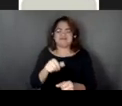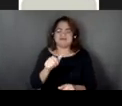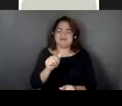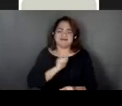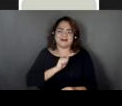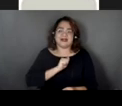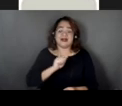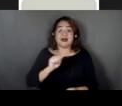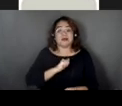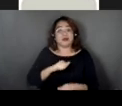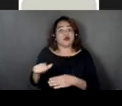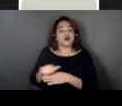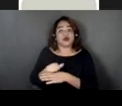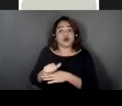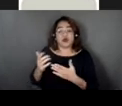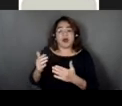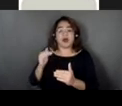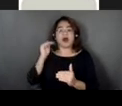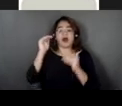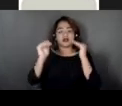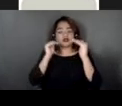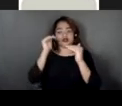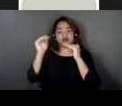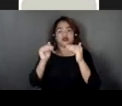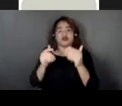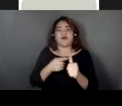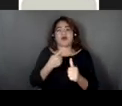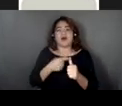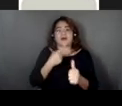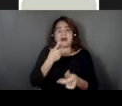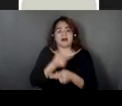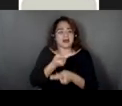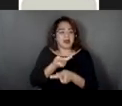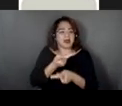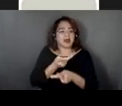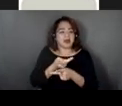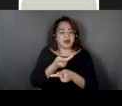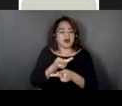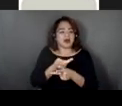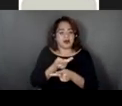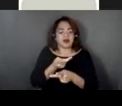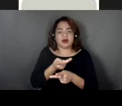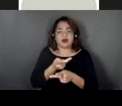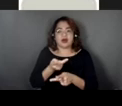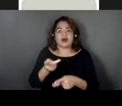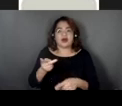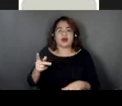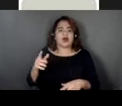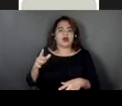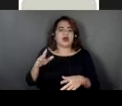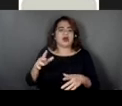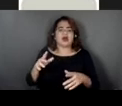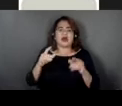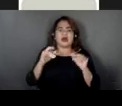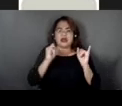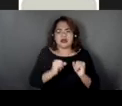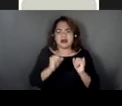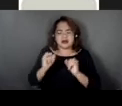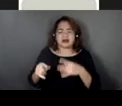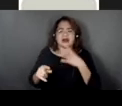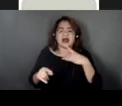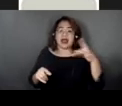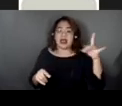So my training is in adult primary care. So I typically work with individuals of 18 or